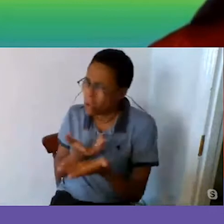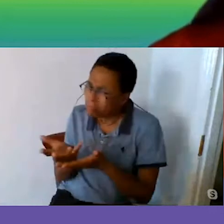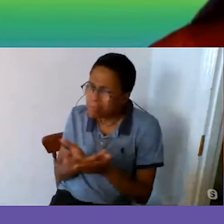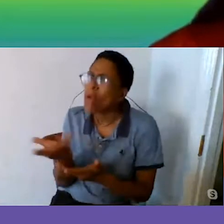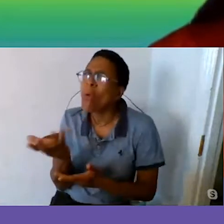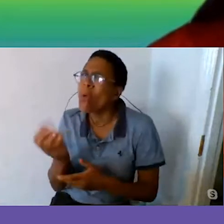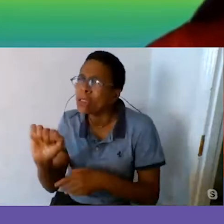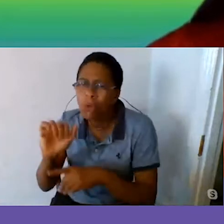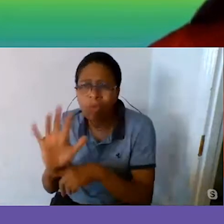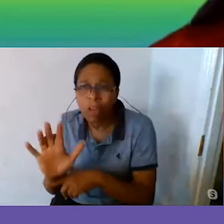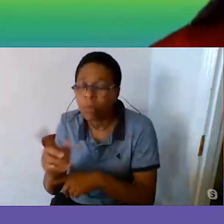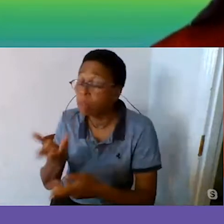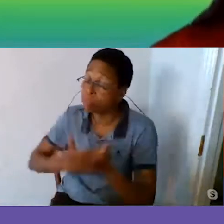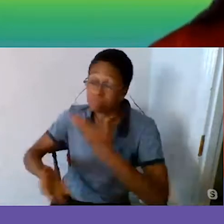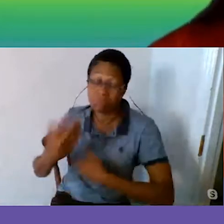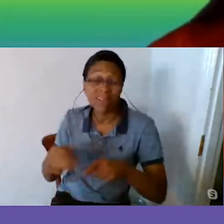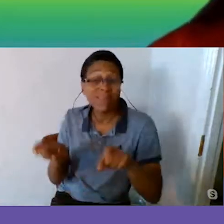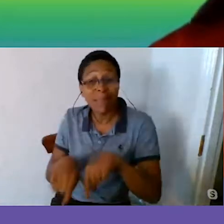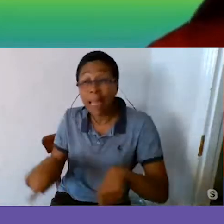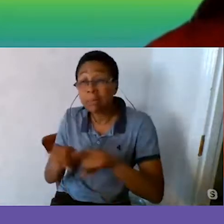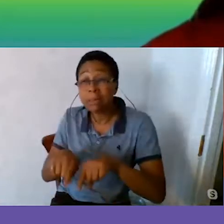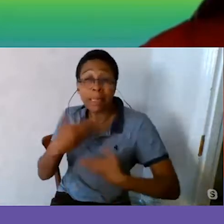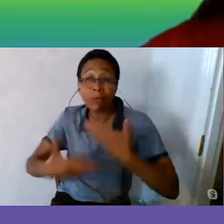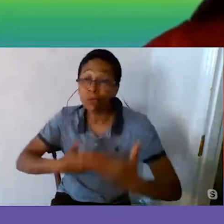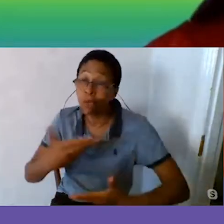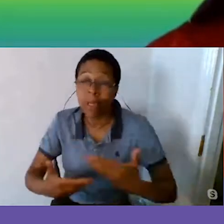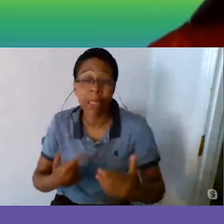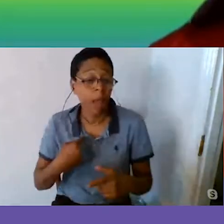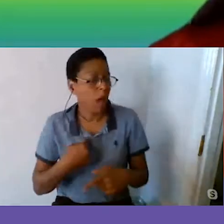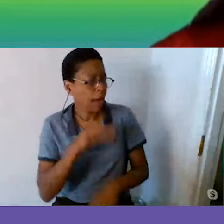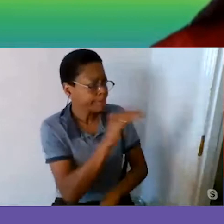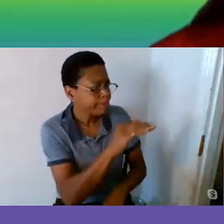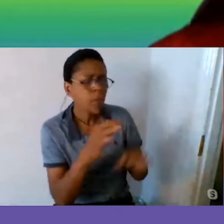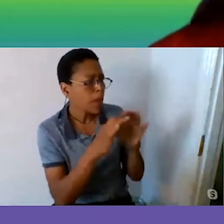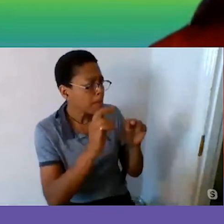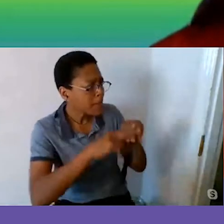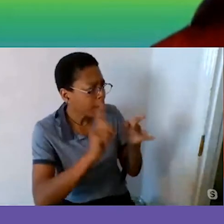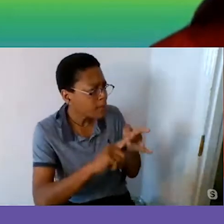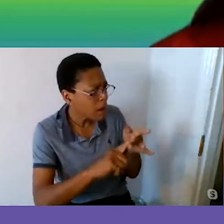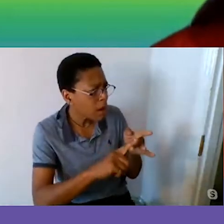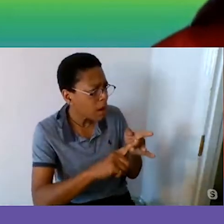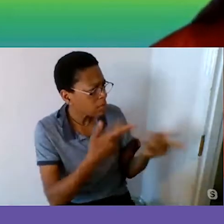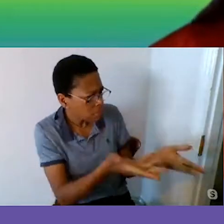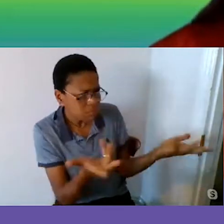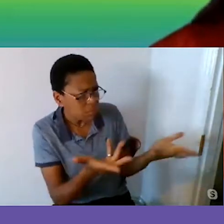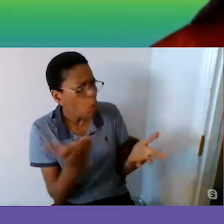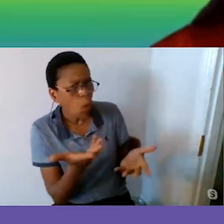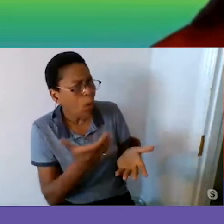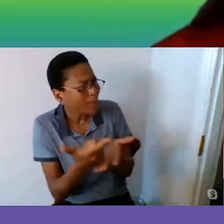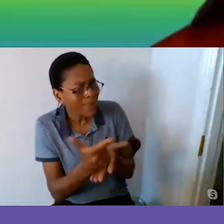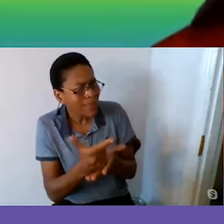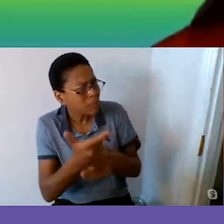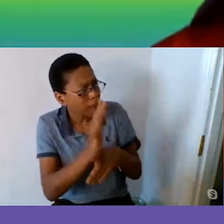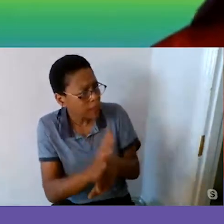getting distribution. I talked to BFI Player about the lack of lesbian films, and I